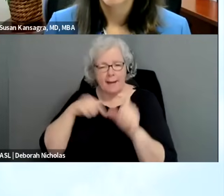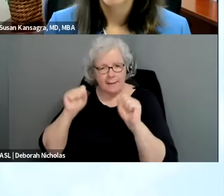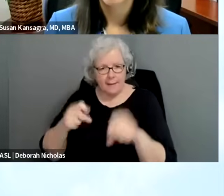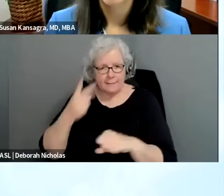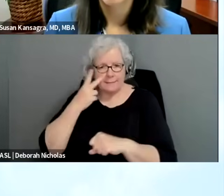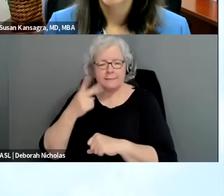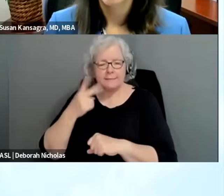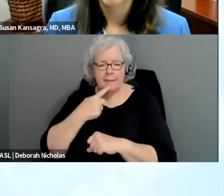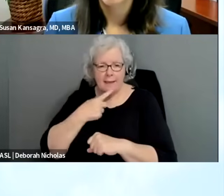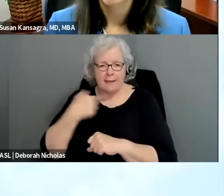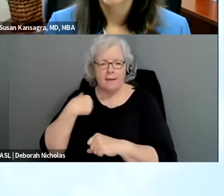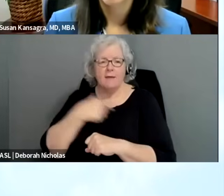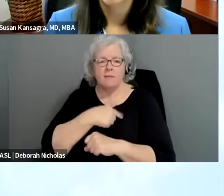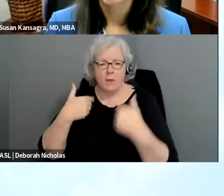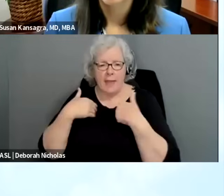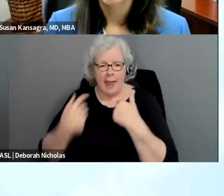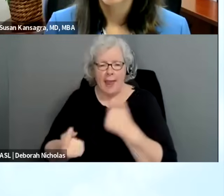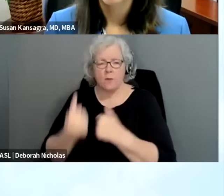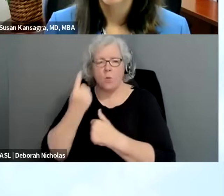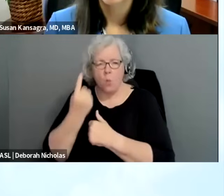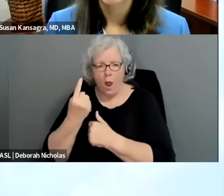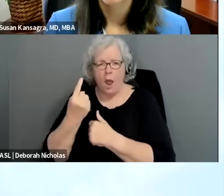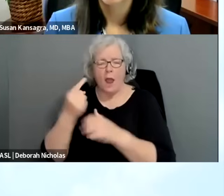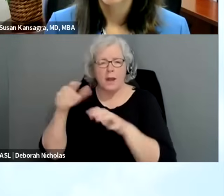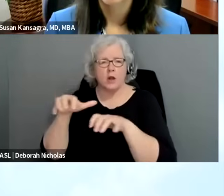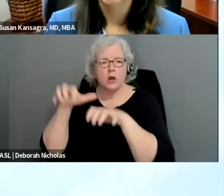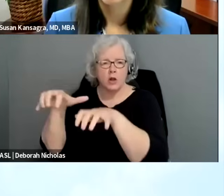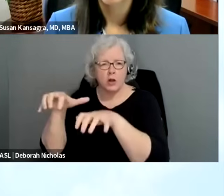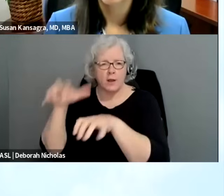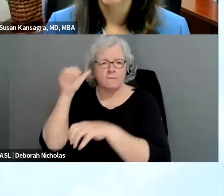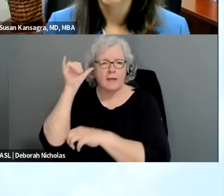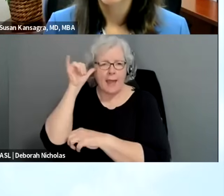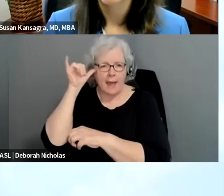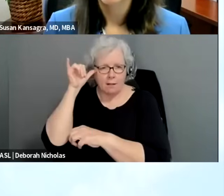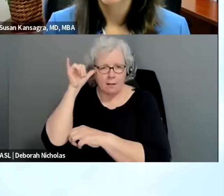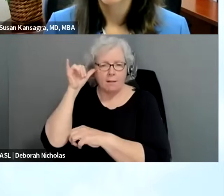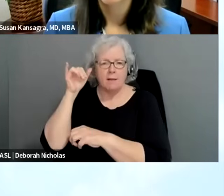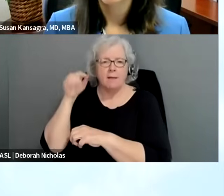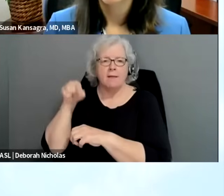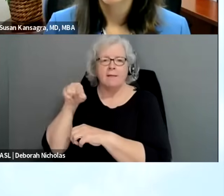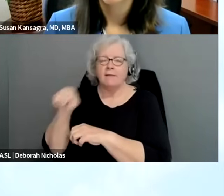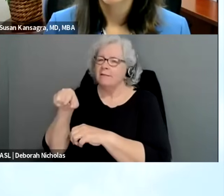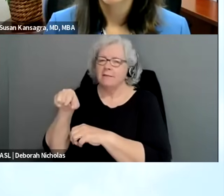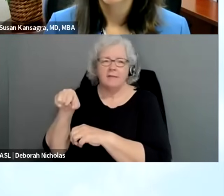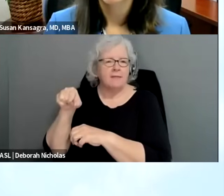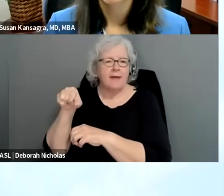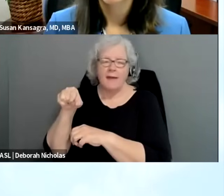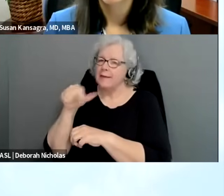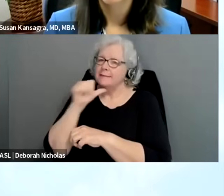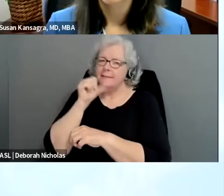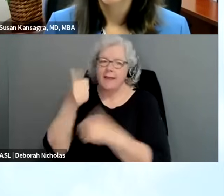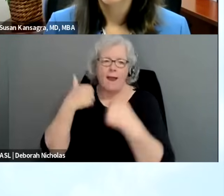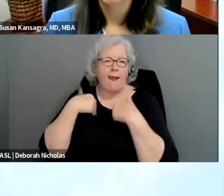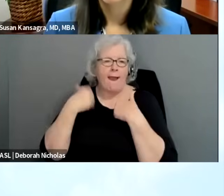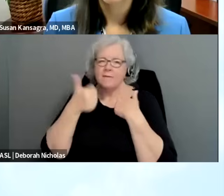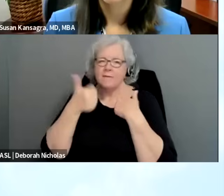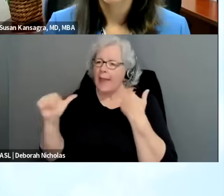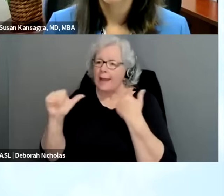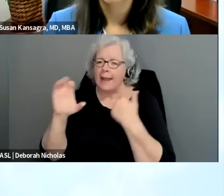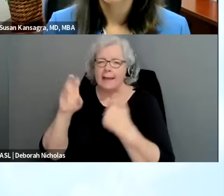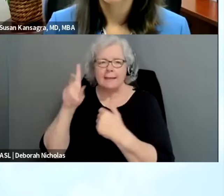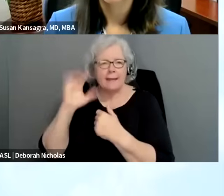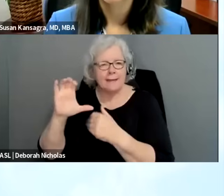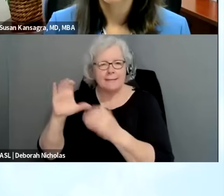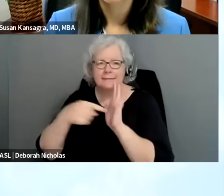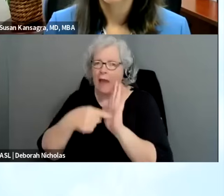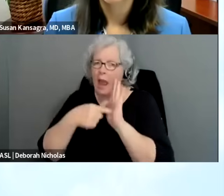had one herd of cattle that did not have any clinical signs that tested positive.